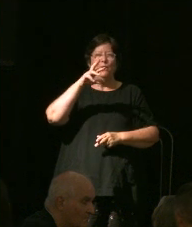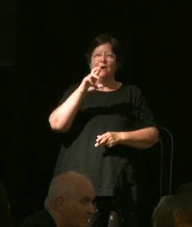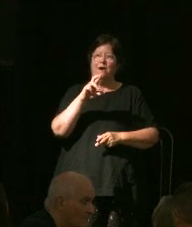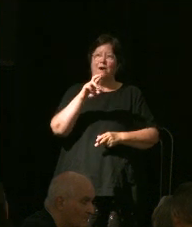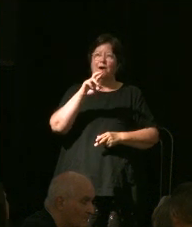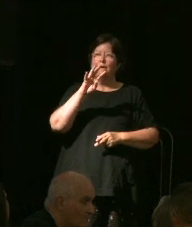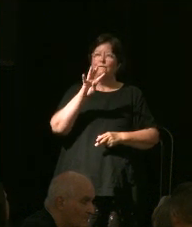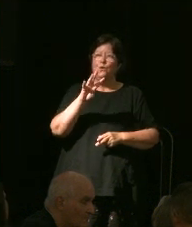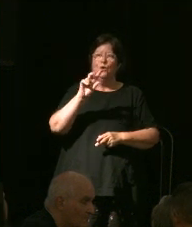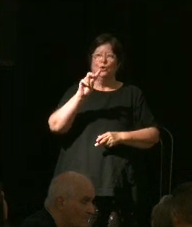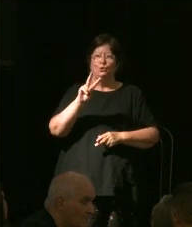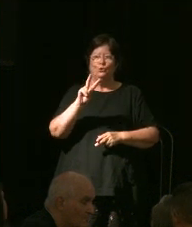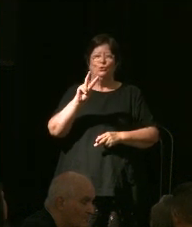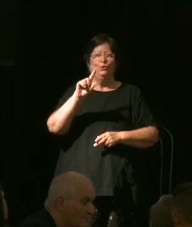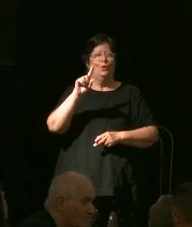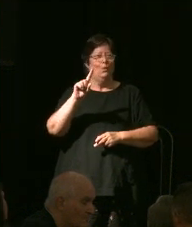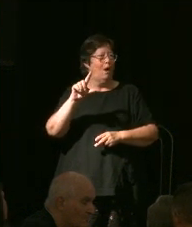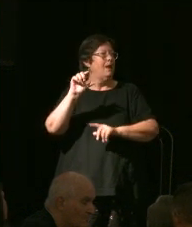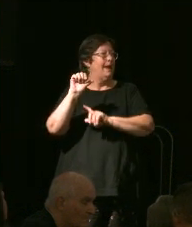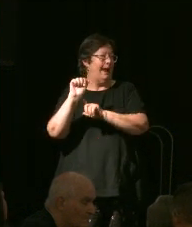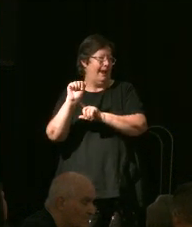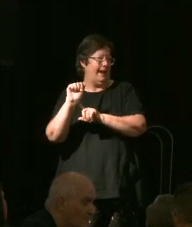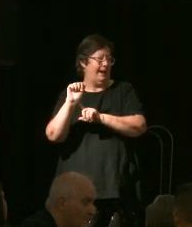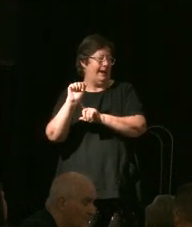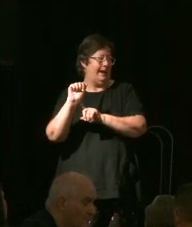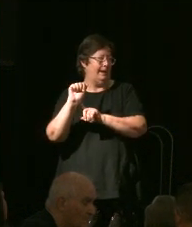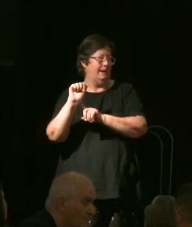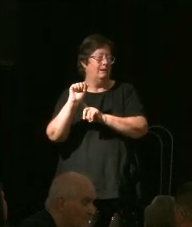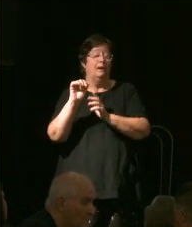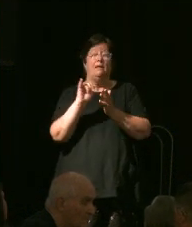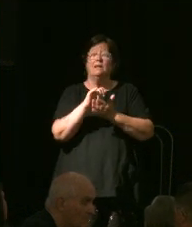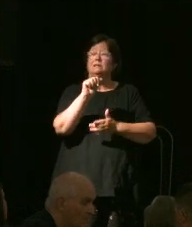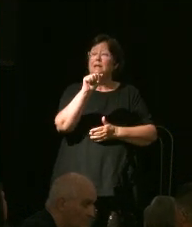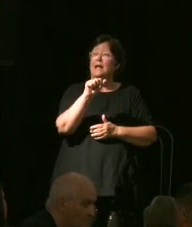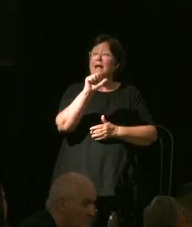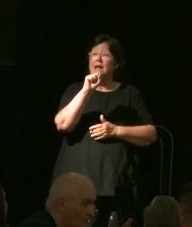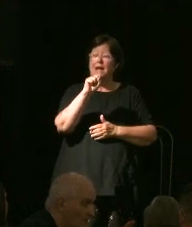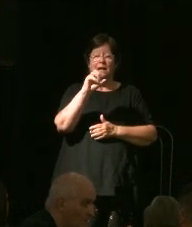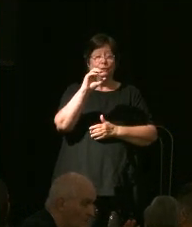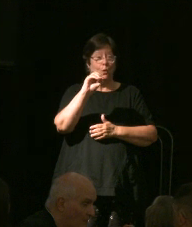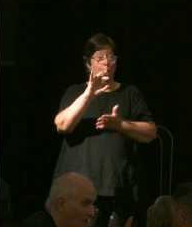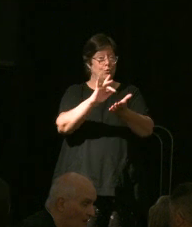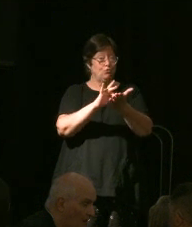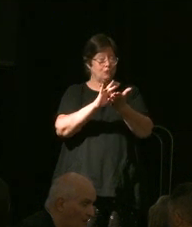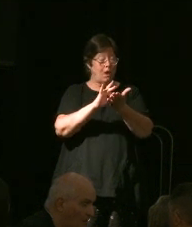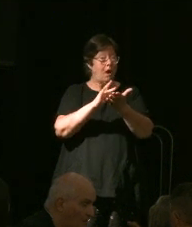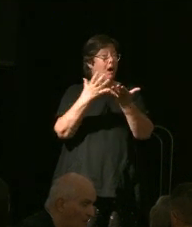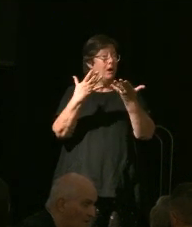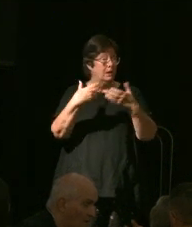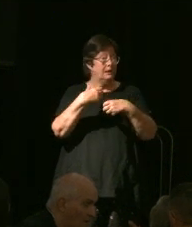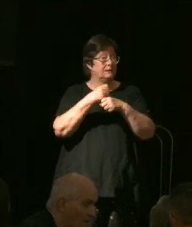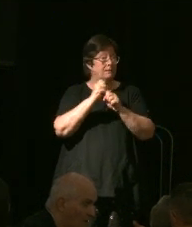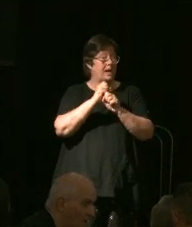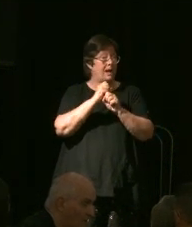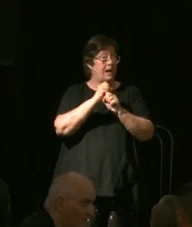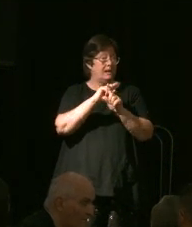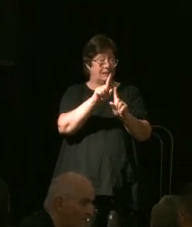QR421A or ultevursen drug, which is an ASO drug that's designed to